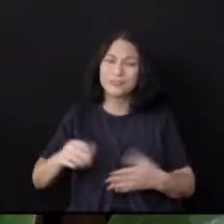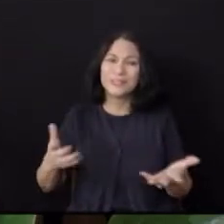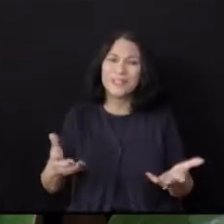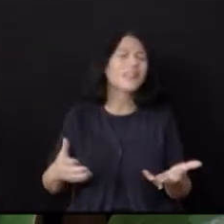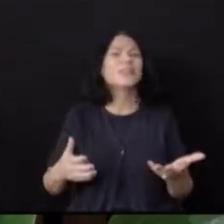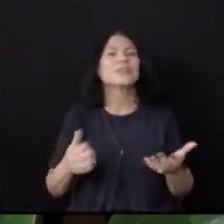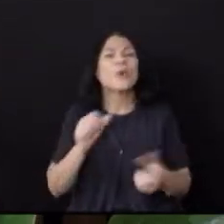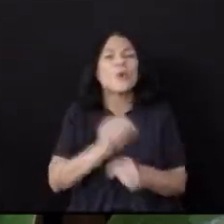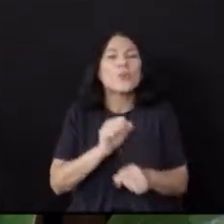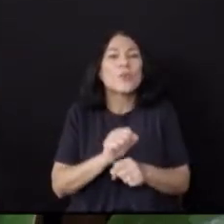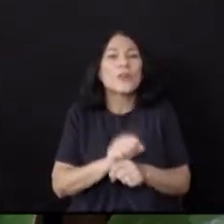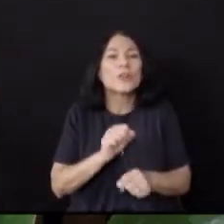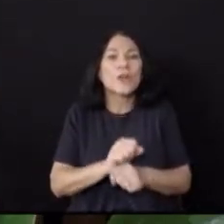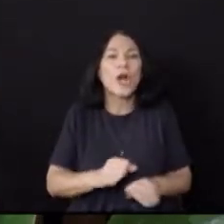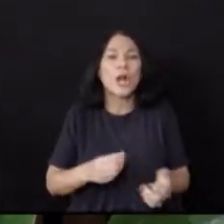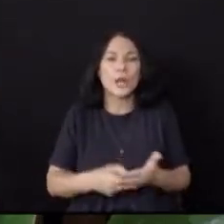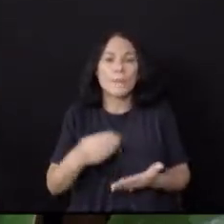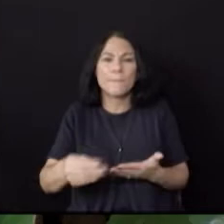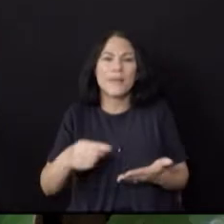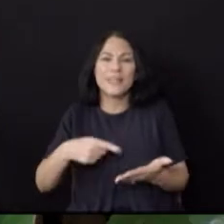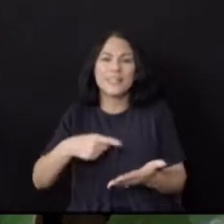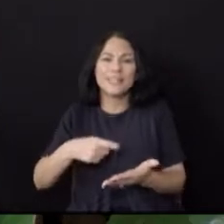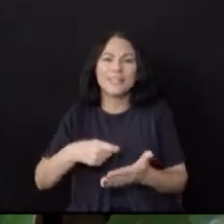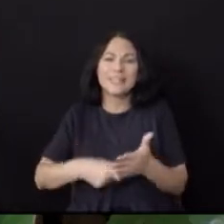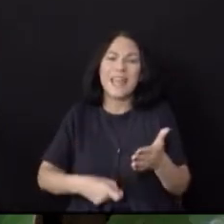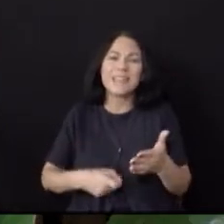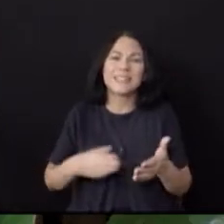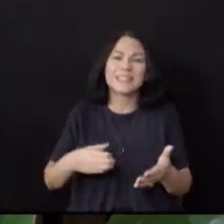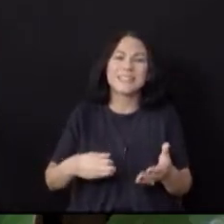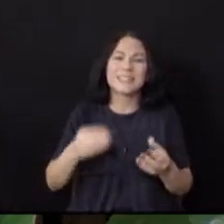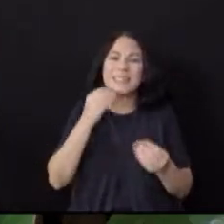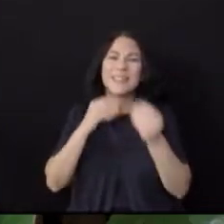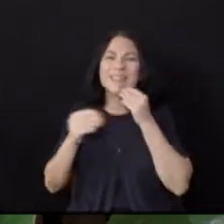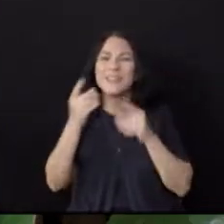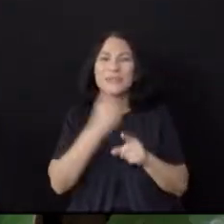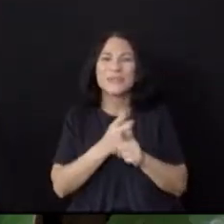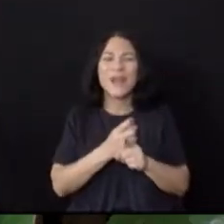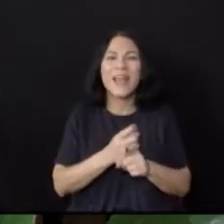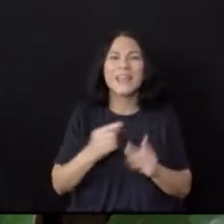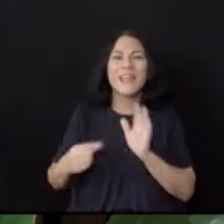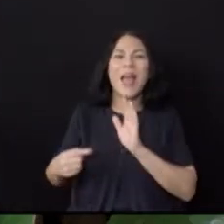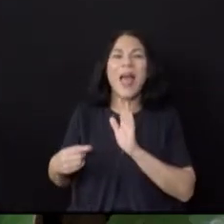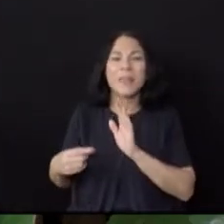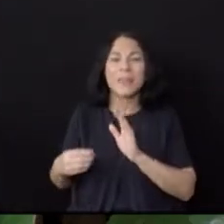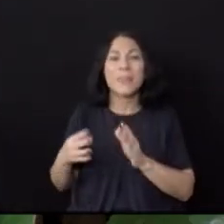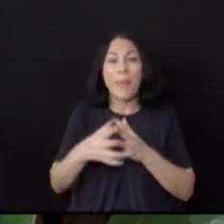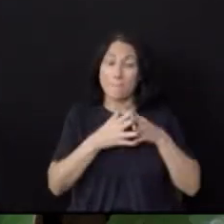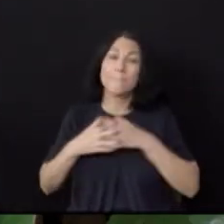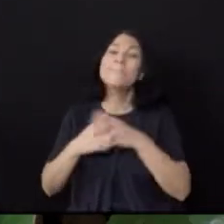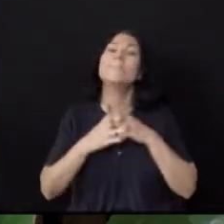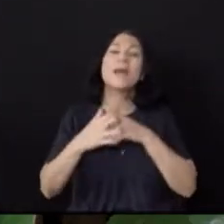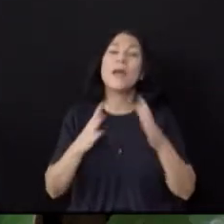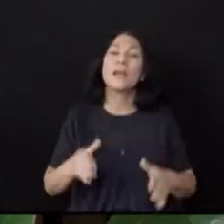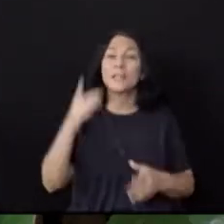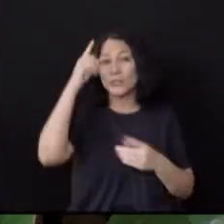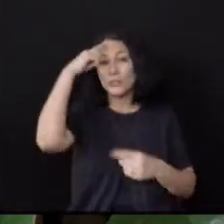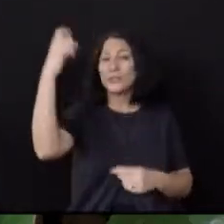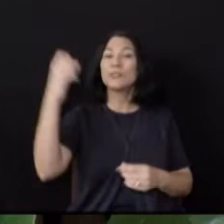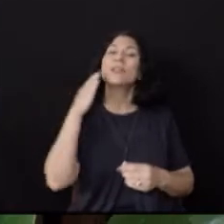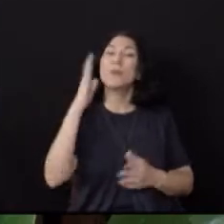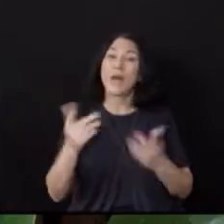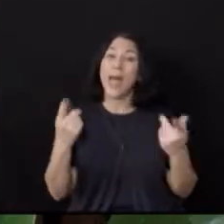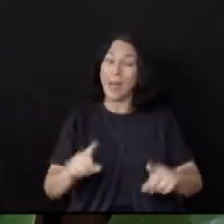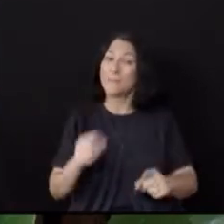pay your taxes, pay your bills, pay your tithes, go to church, eat your Wheaties, and surely the American dream will come to you. I mean, isn't that the way it's supposed to